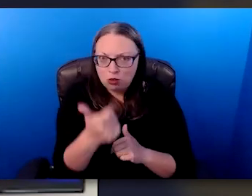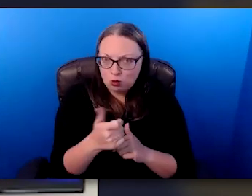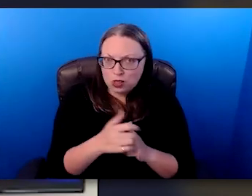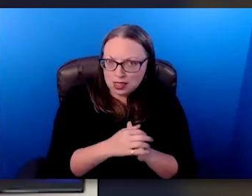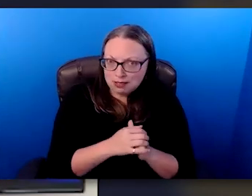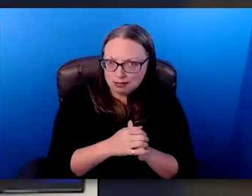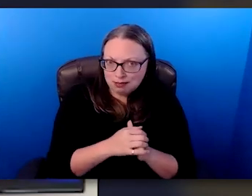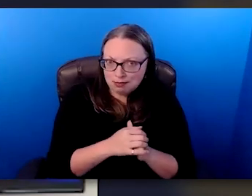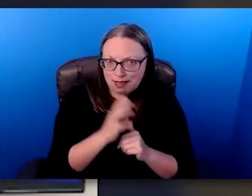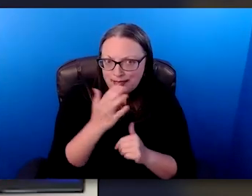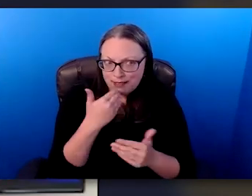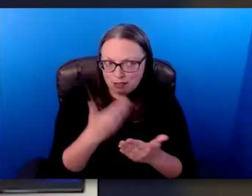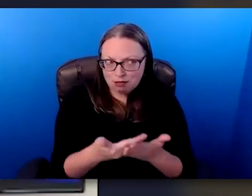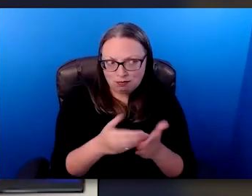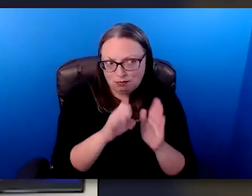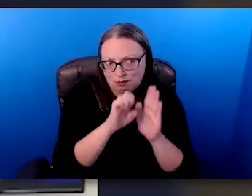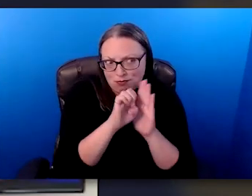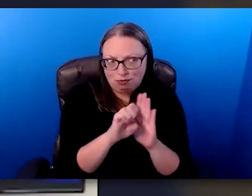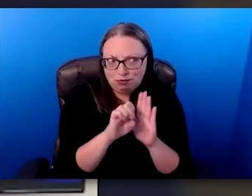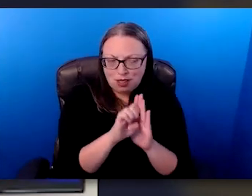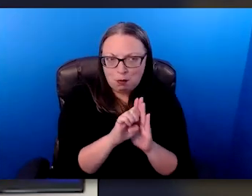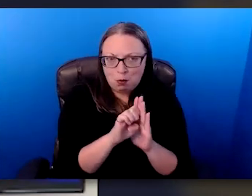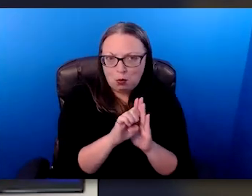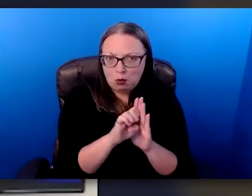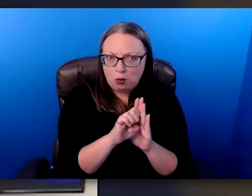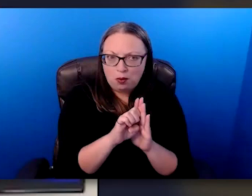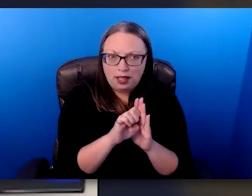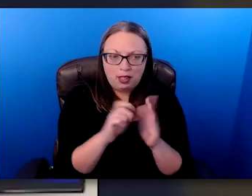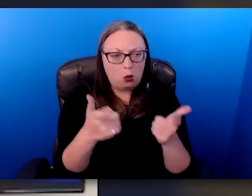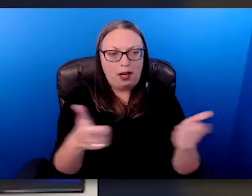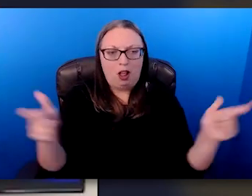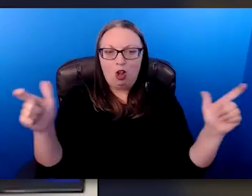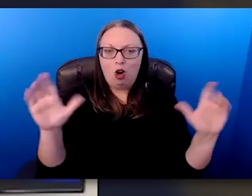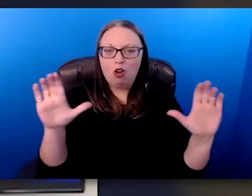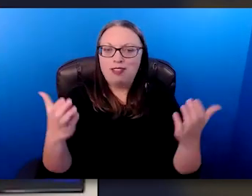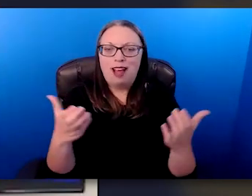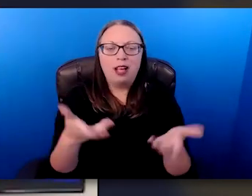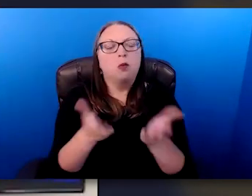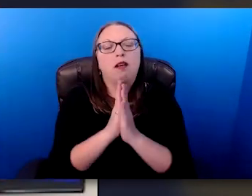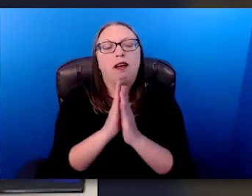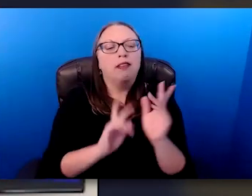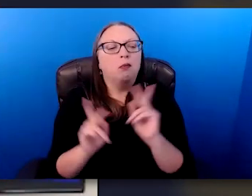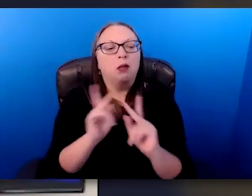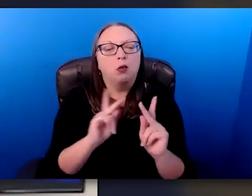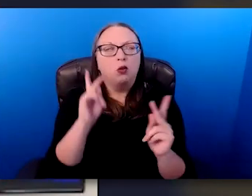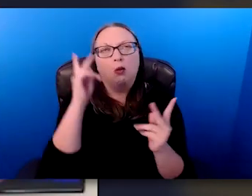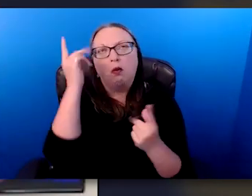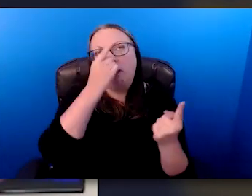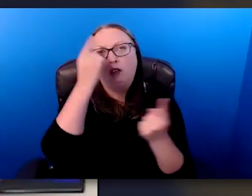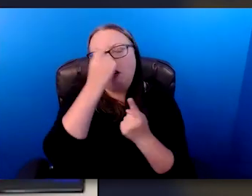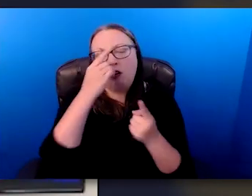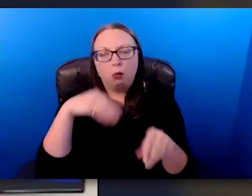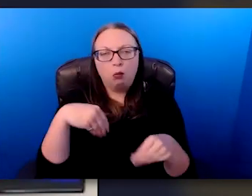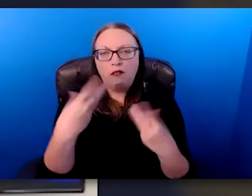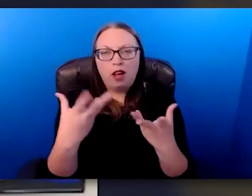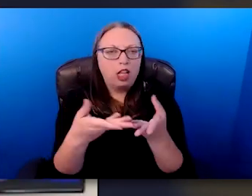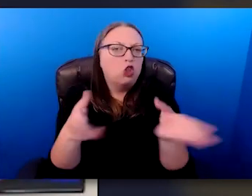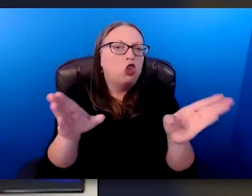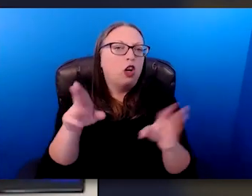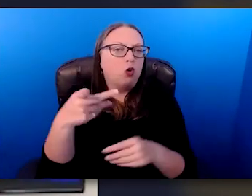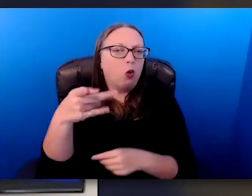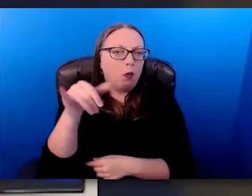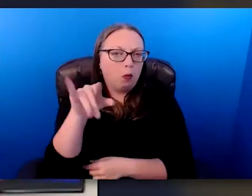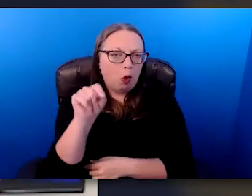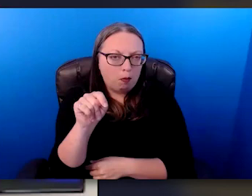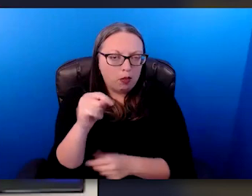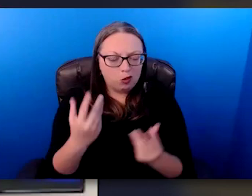large class. Normally we might just ask people to reflect and we just give them a generic prompt. I thought that was